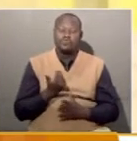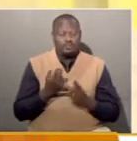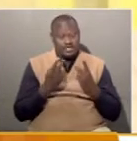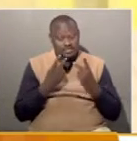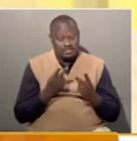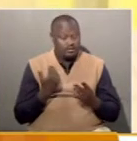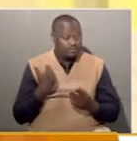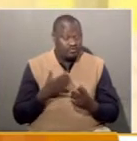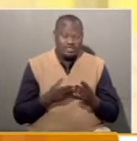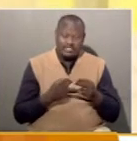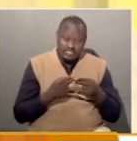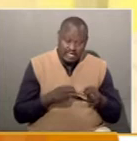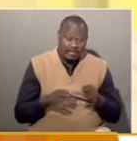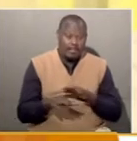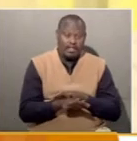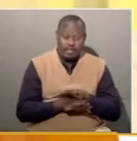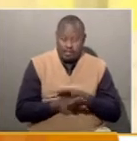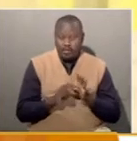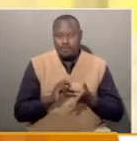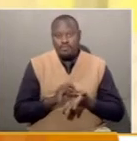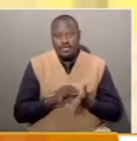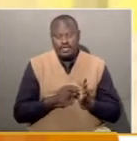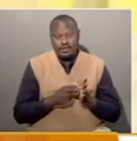But using the magic of their